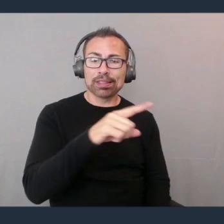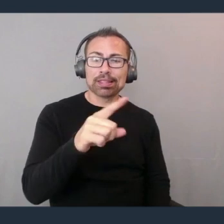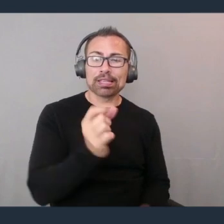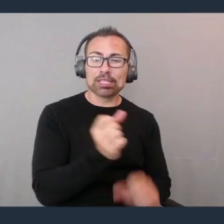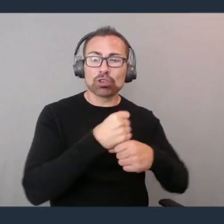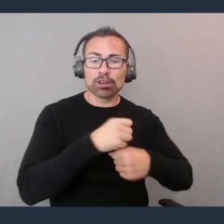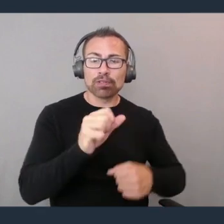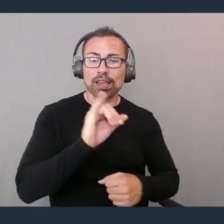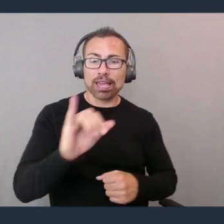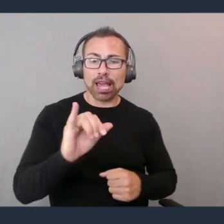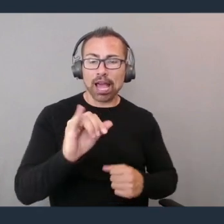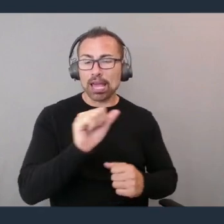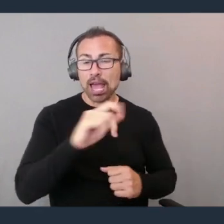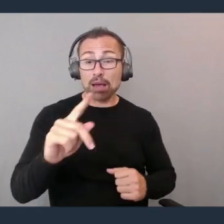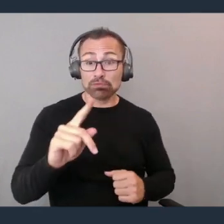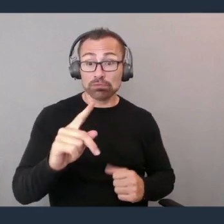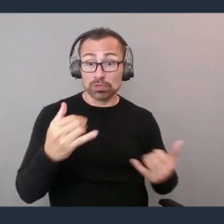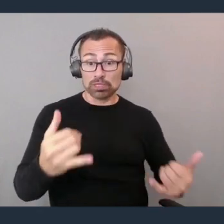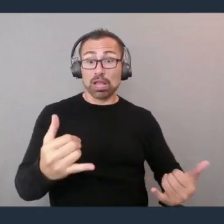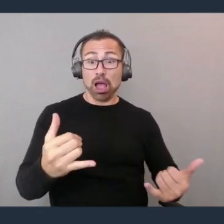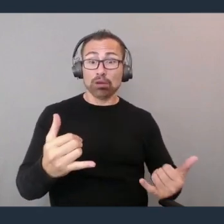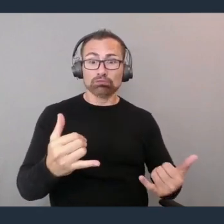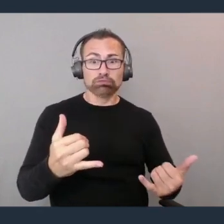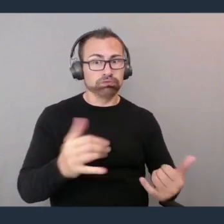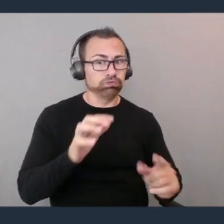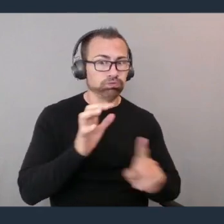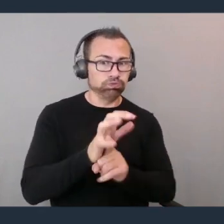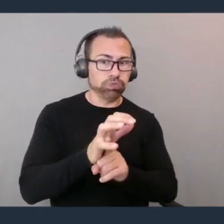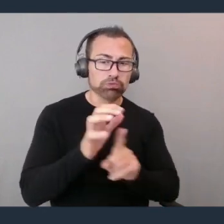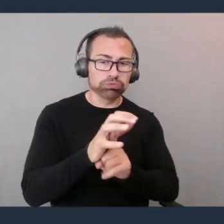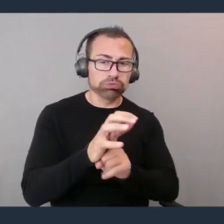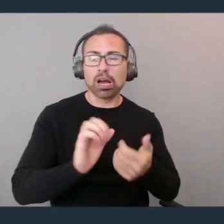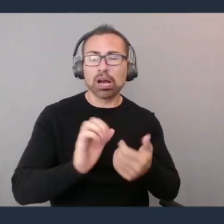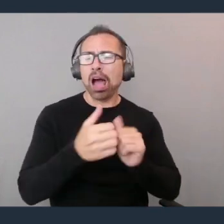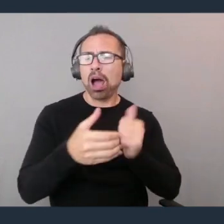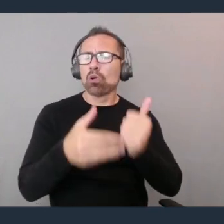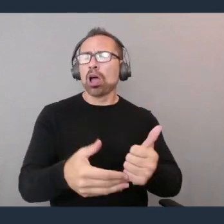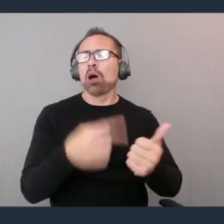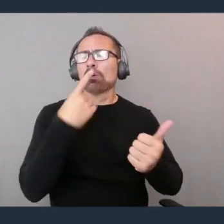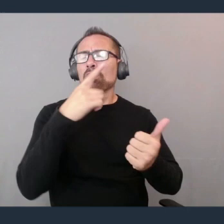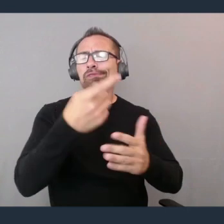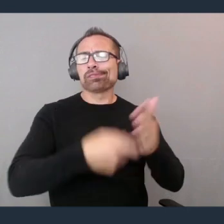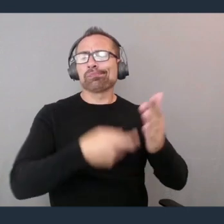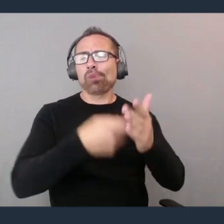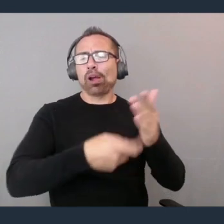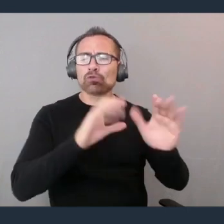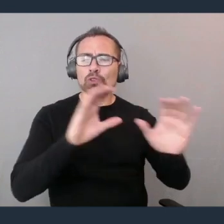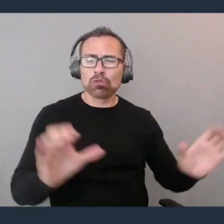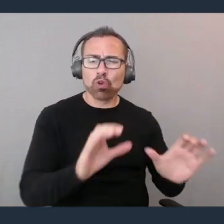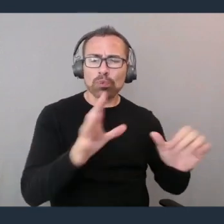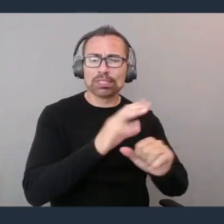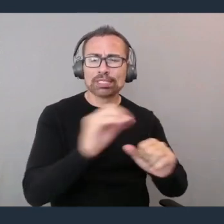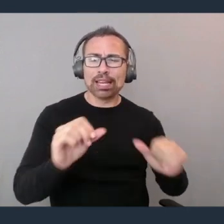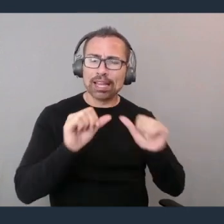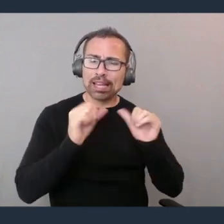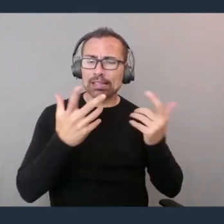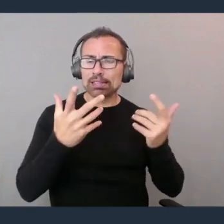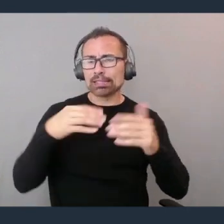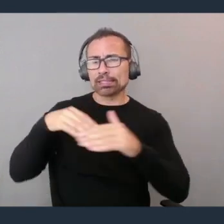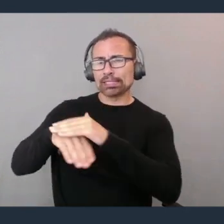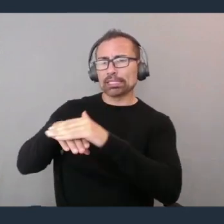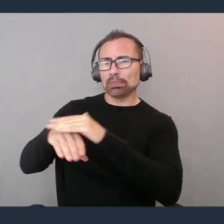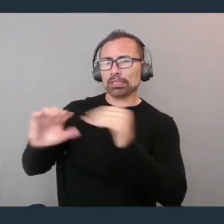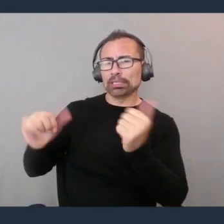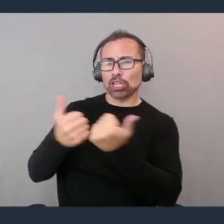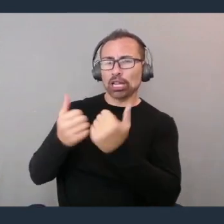So how is Inf2 helping address the price performance and the sustainability challenge that come for those? Yeah, so it's a great